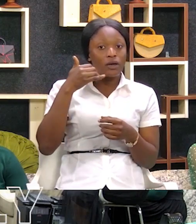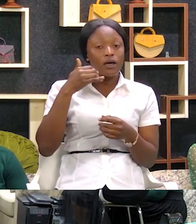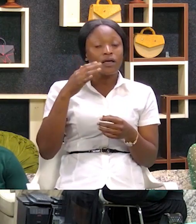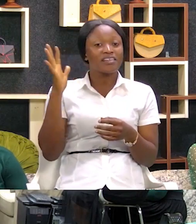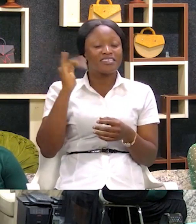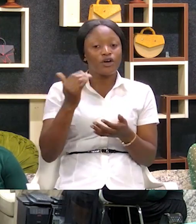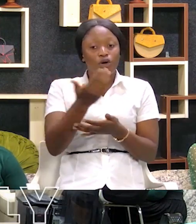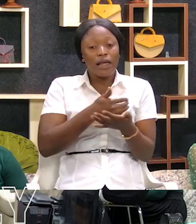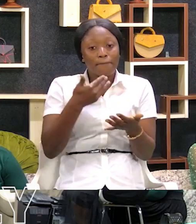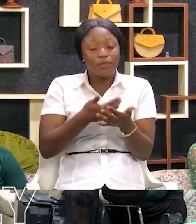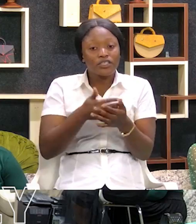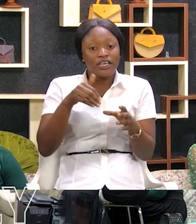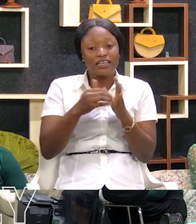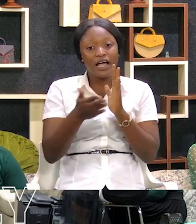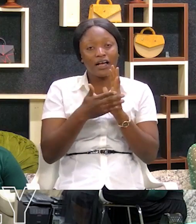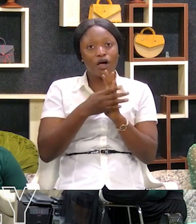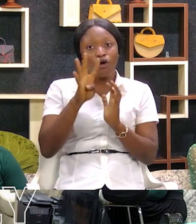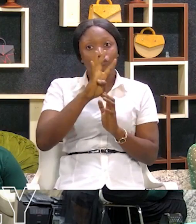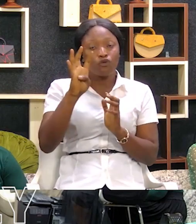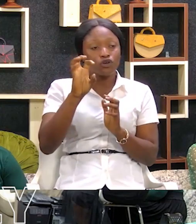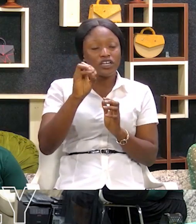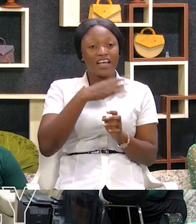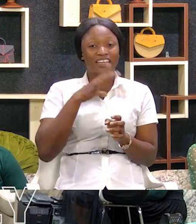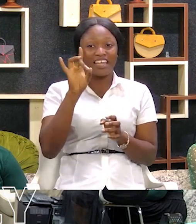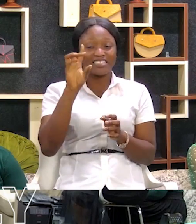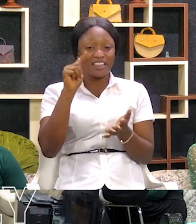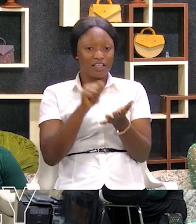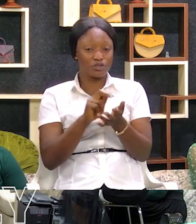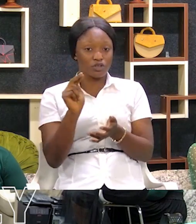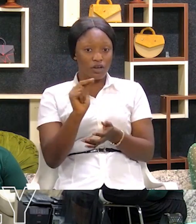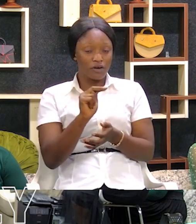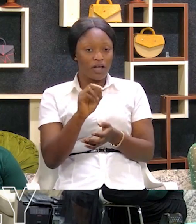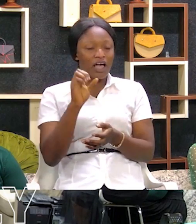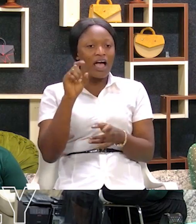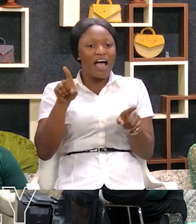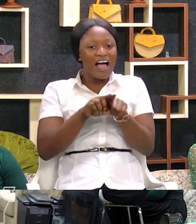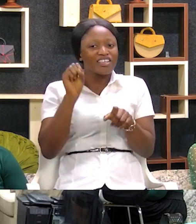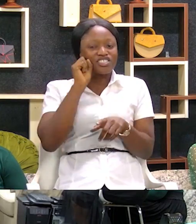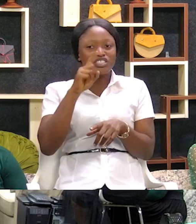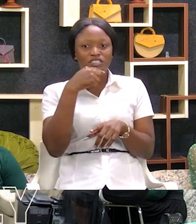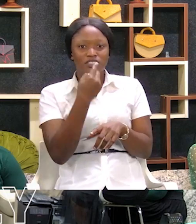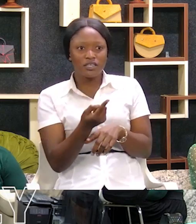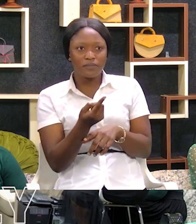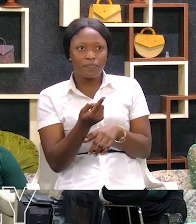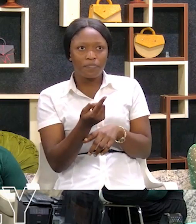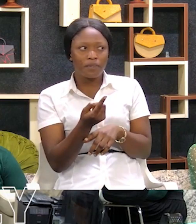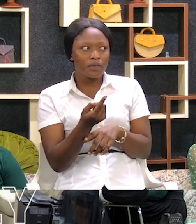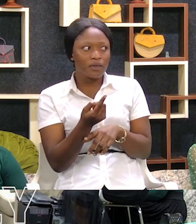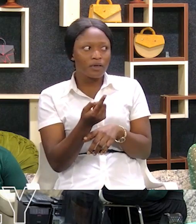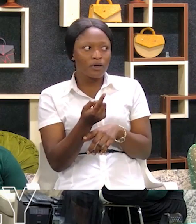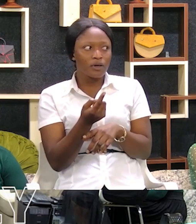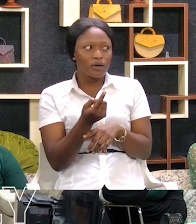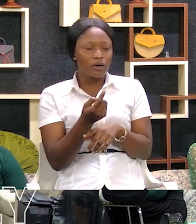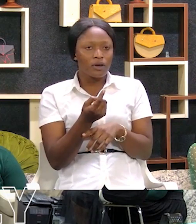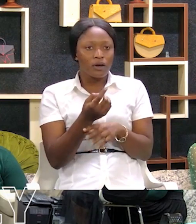480-something thousand naira. And as she talked yesterday, His Excellency Mr. Peter Obi was in the studio,